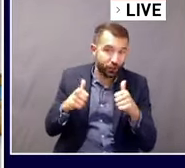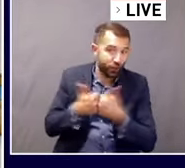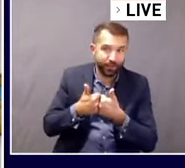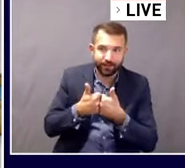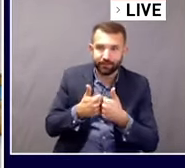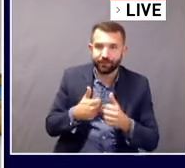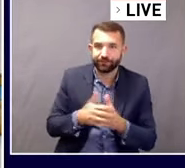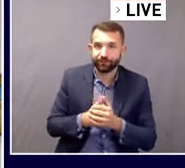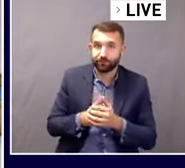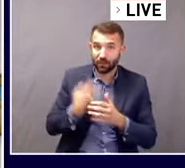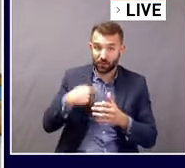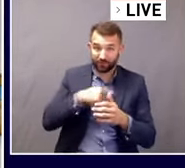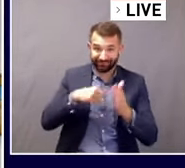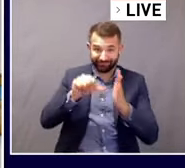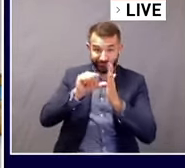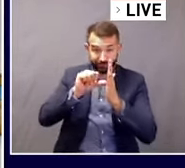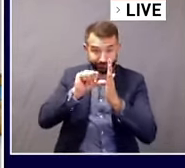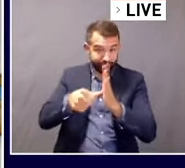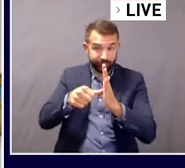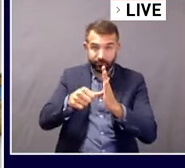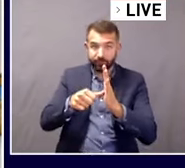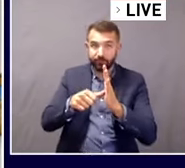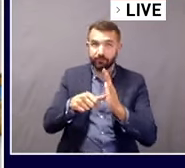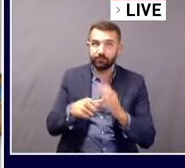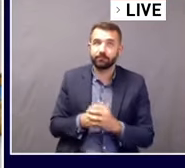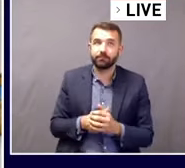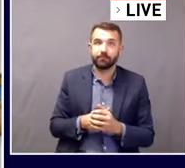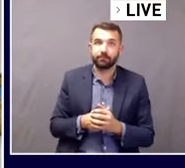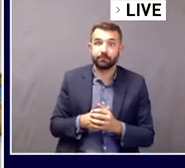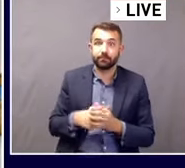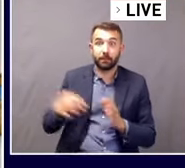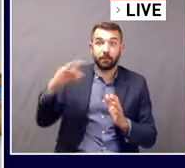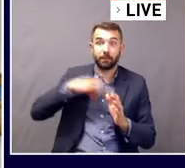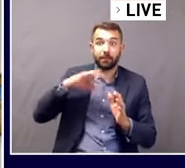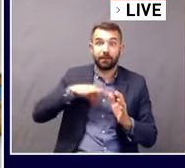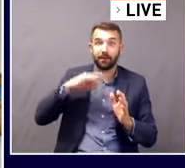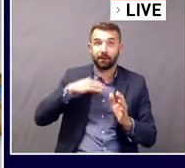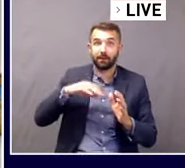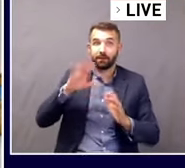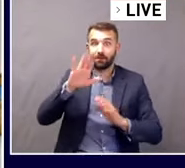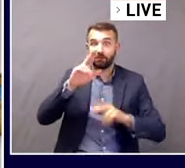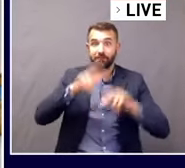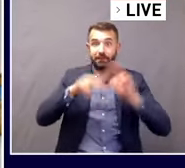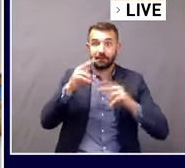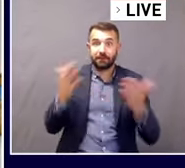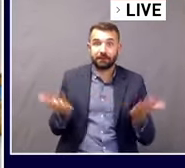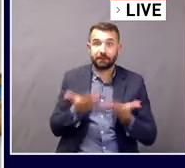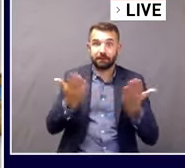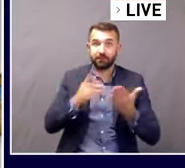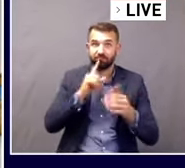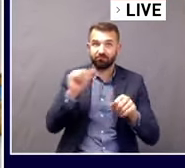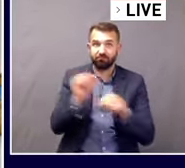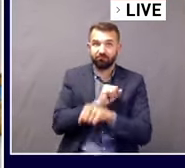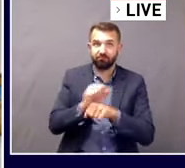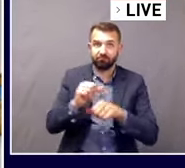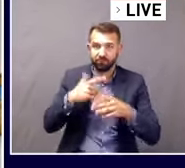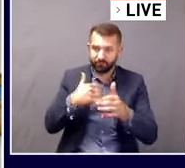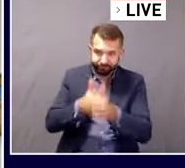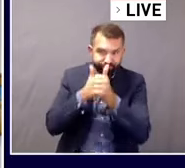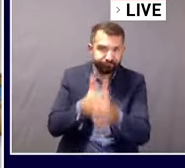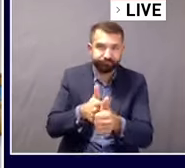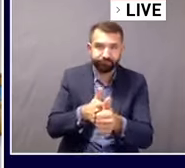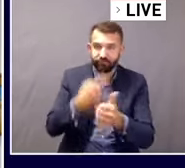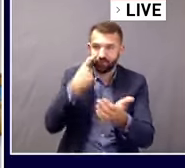impressed with the ways that facilities in Maine have been able to put that into practice, even recognizing how hard it is to